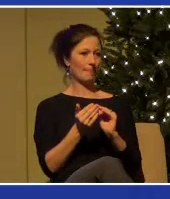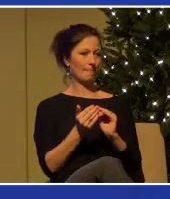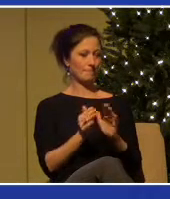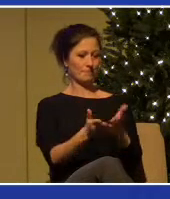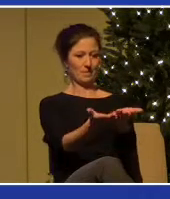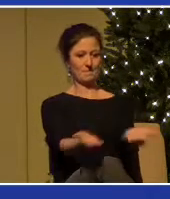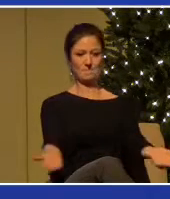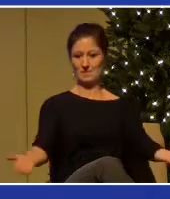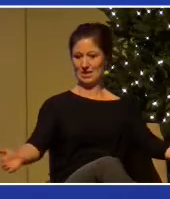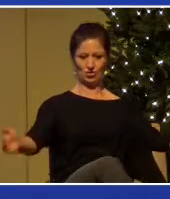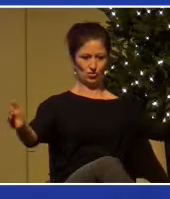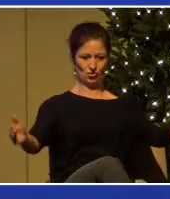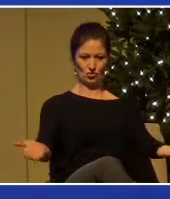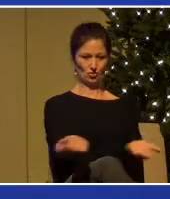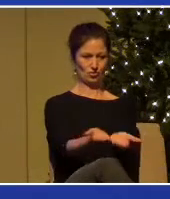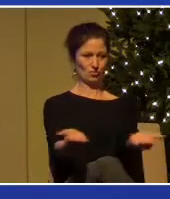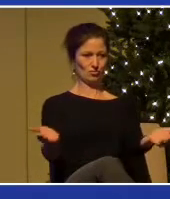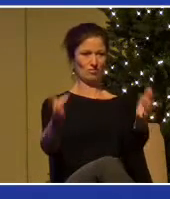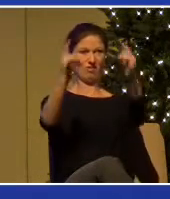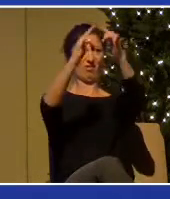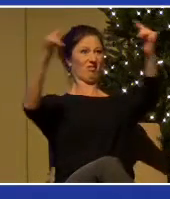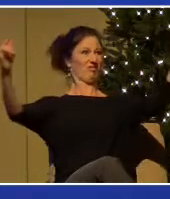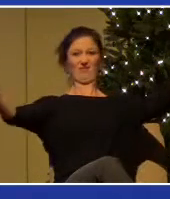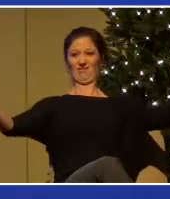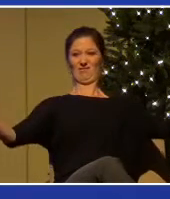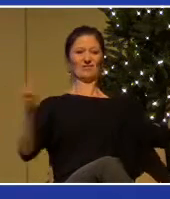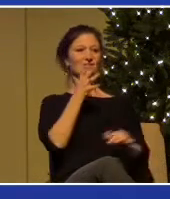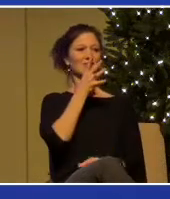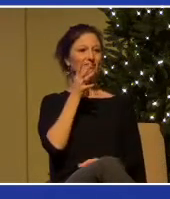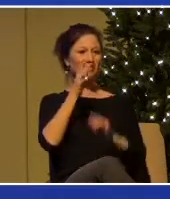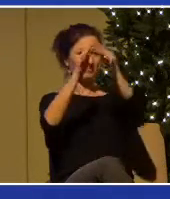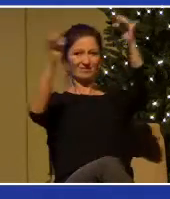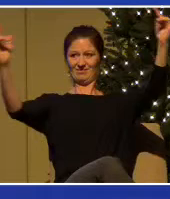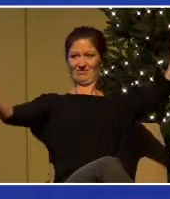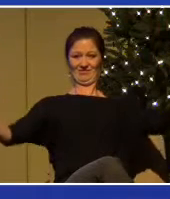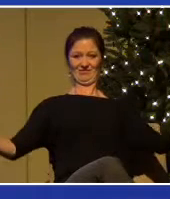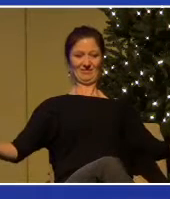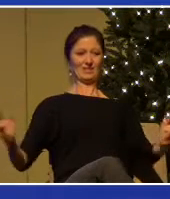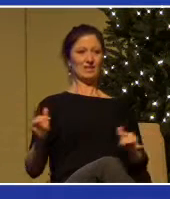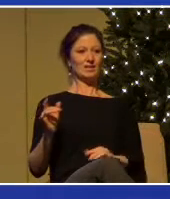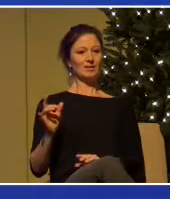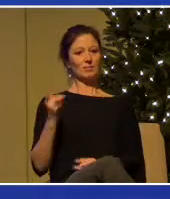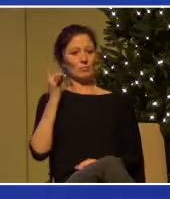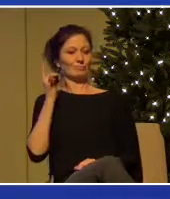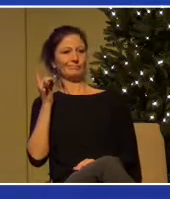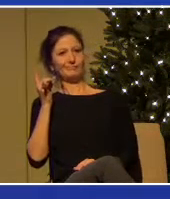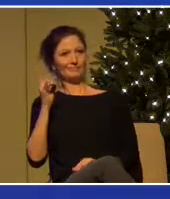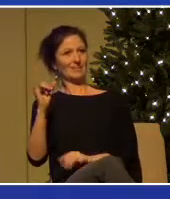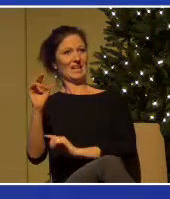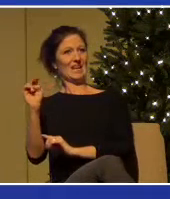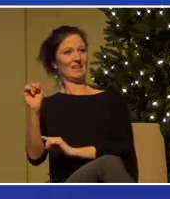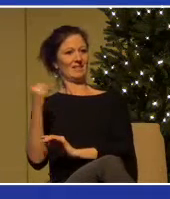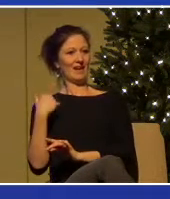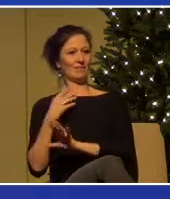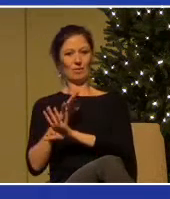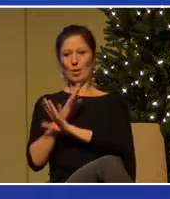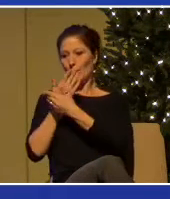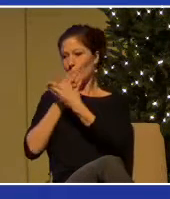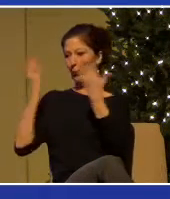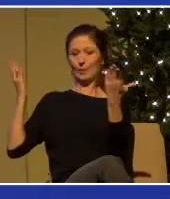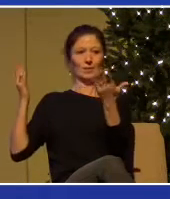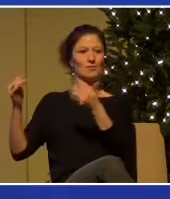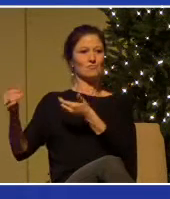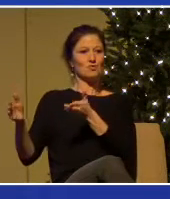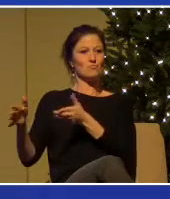manger, a stable, because there was no room for them at the inn. Greeted there by angels and